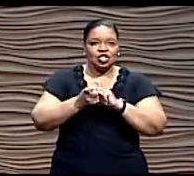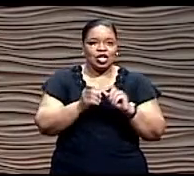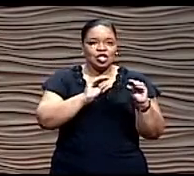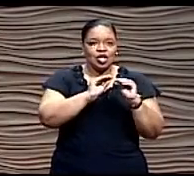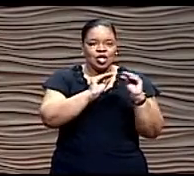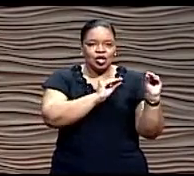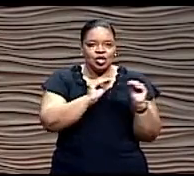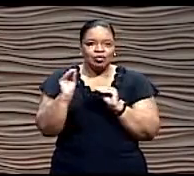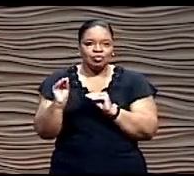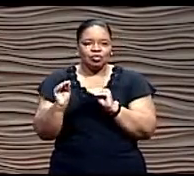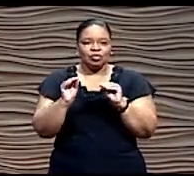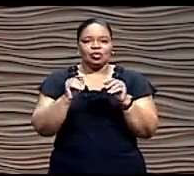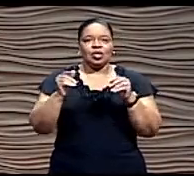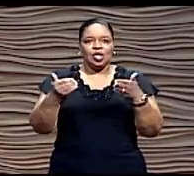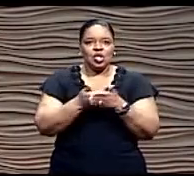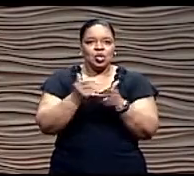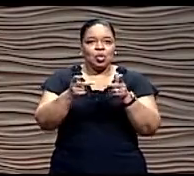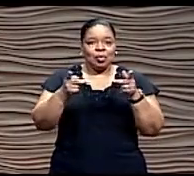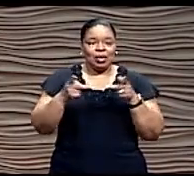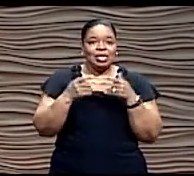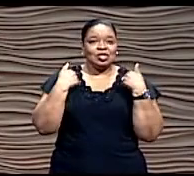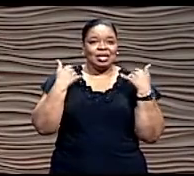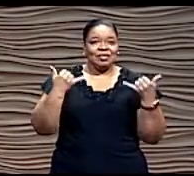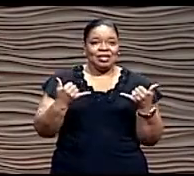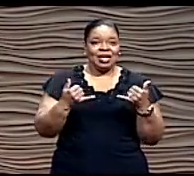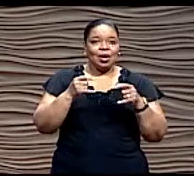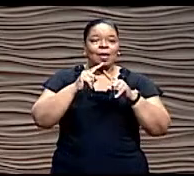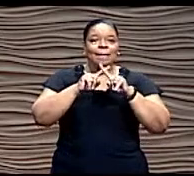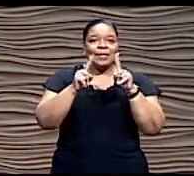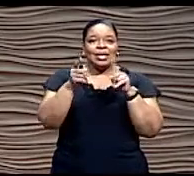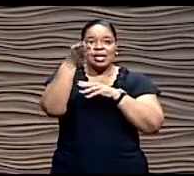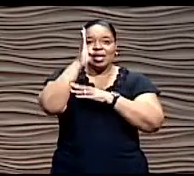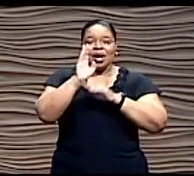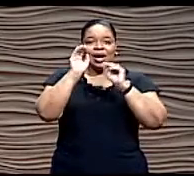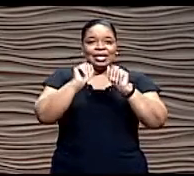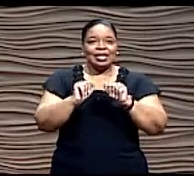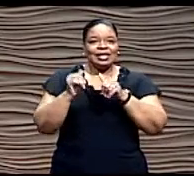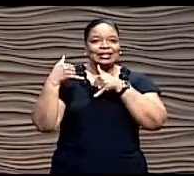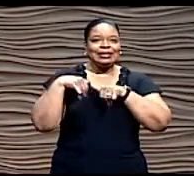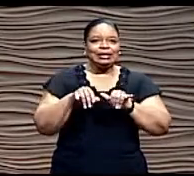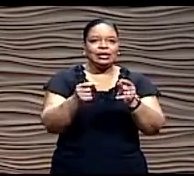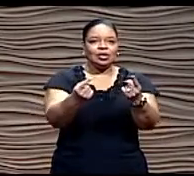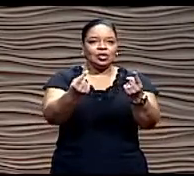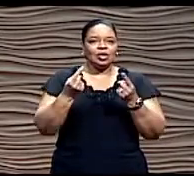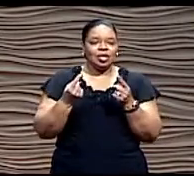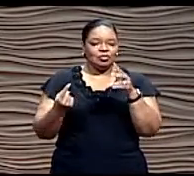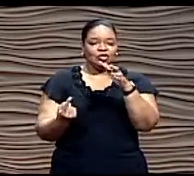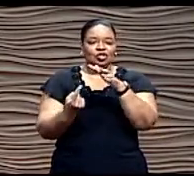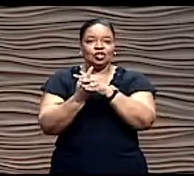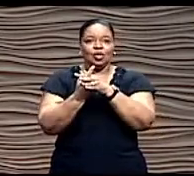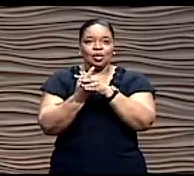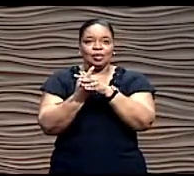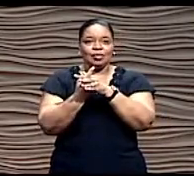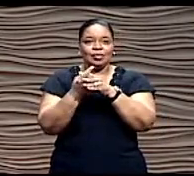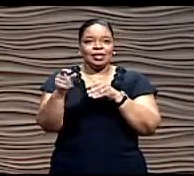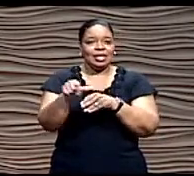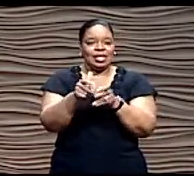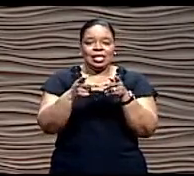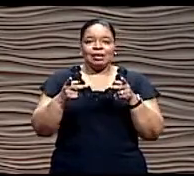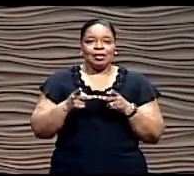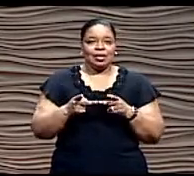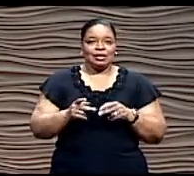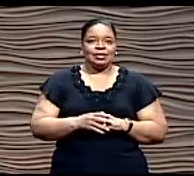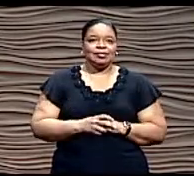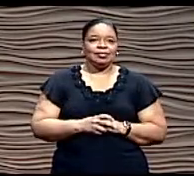settlements have been given to you, that God can come to you right where